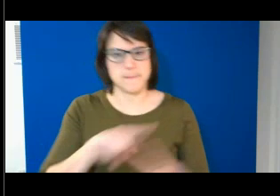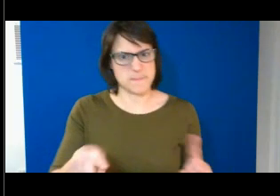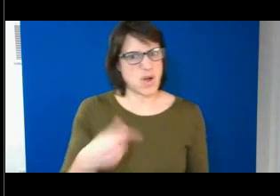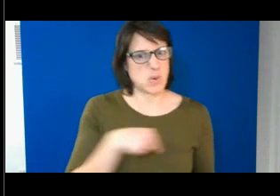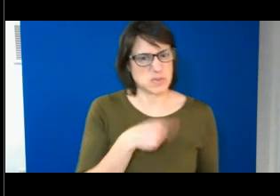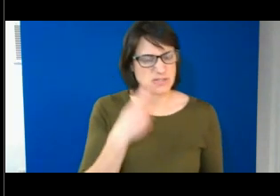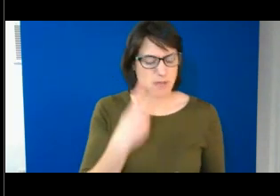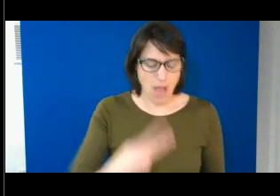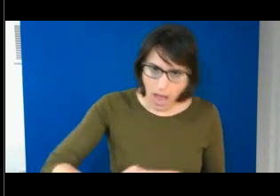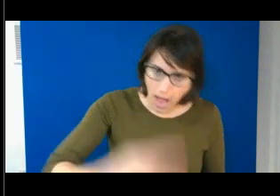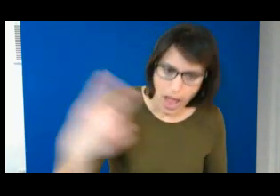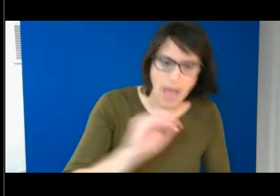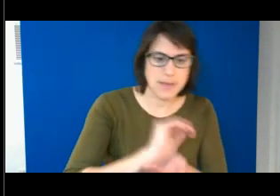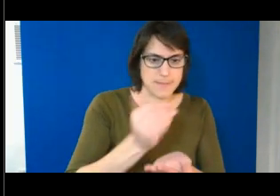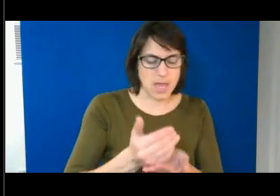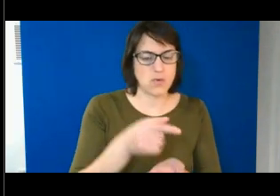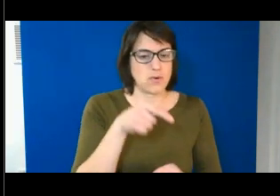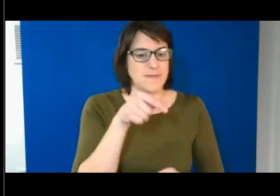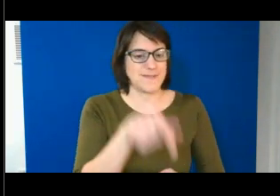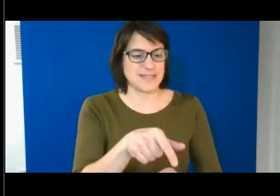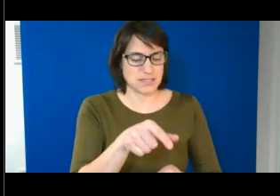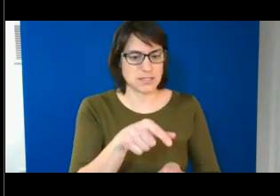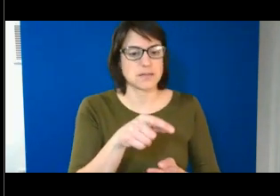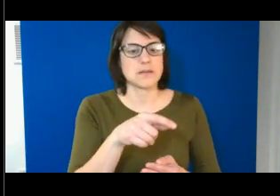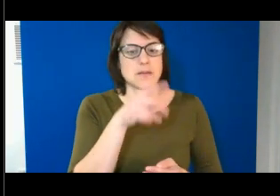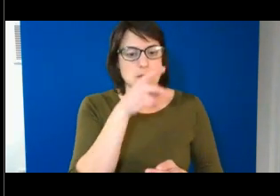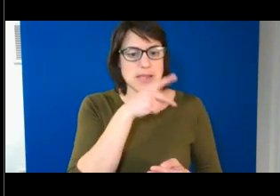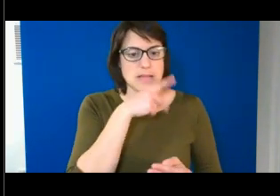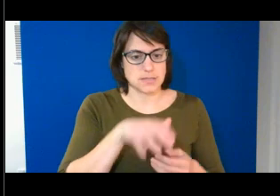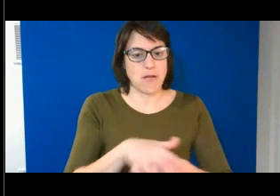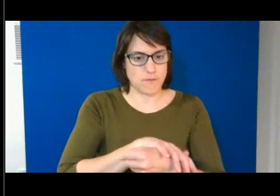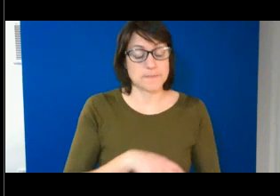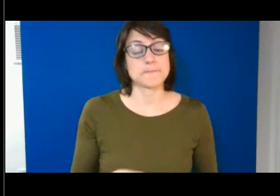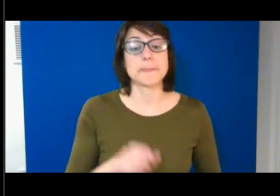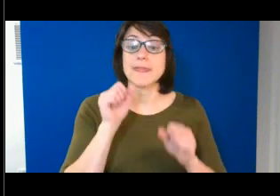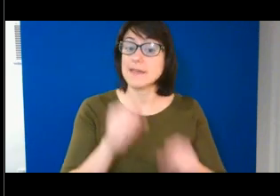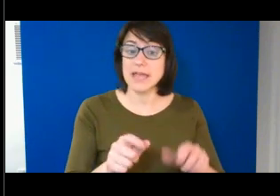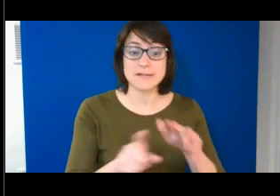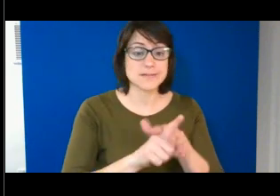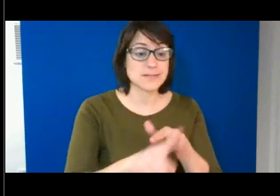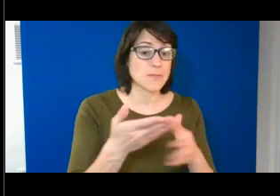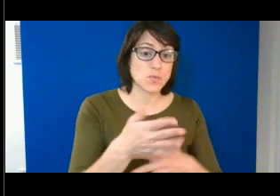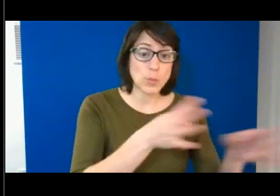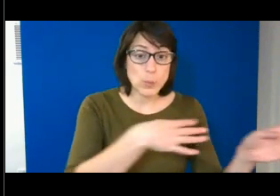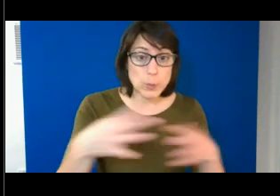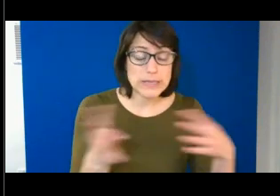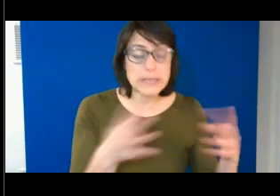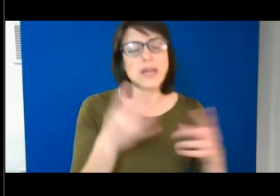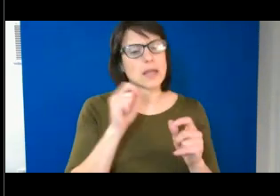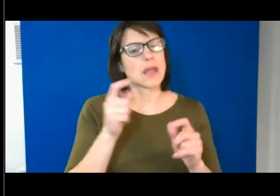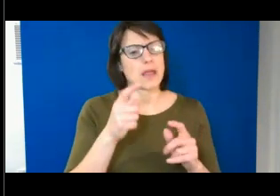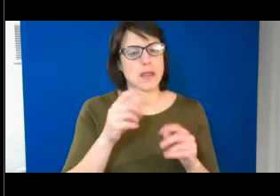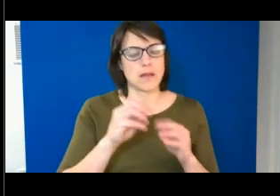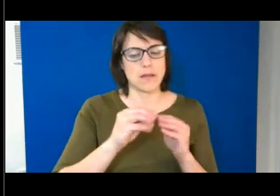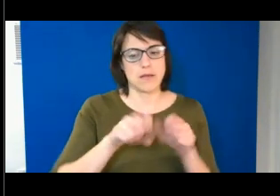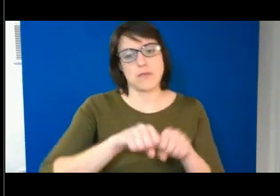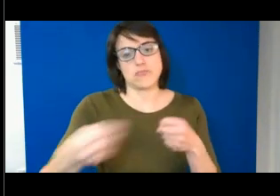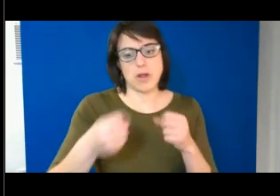our focus. And this plastic can escape through wind, it can escape through rainfall, water that flows